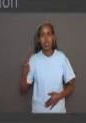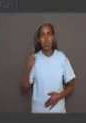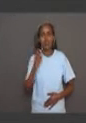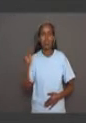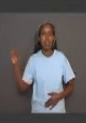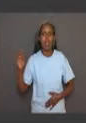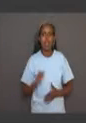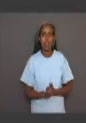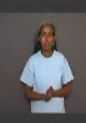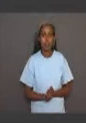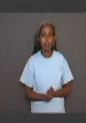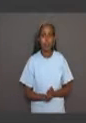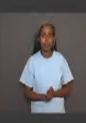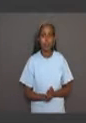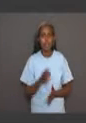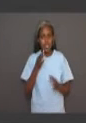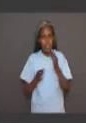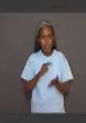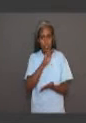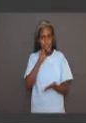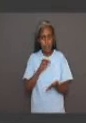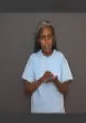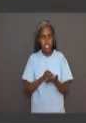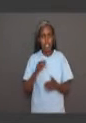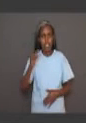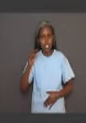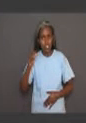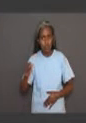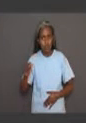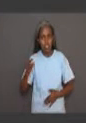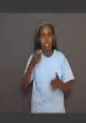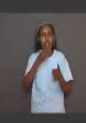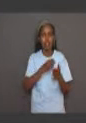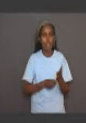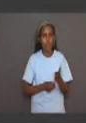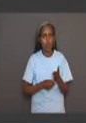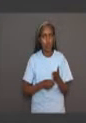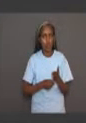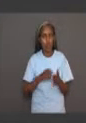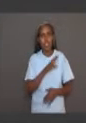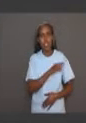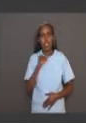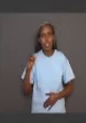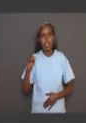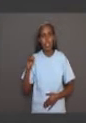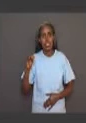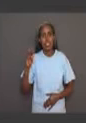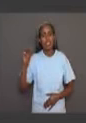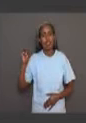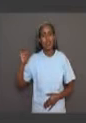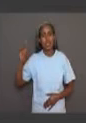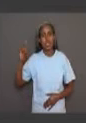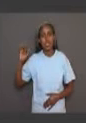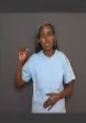the right. If the mean is the smallest in value and the median